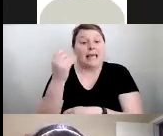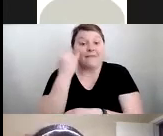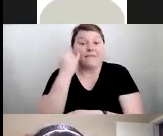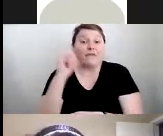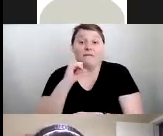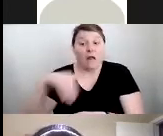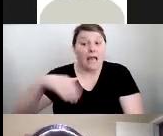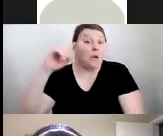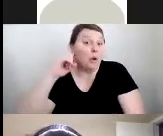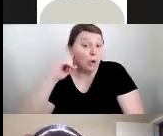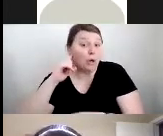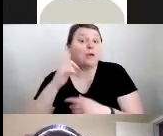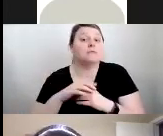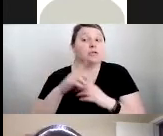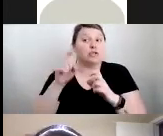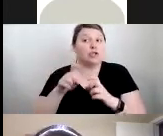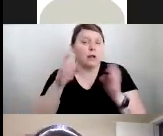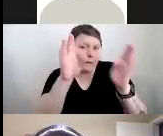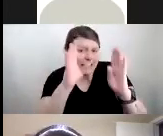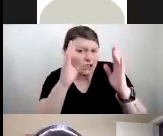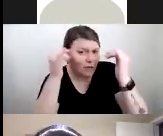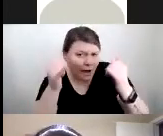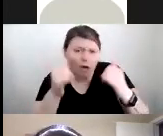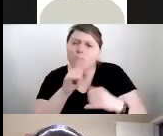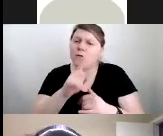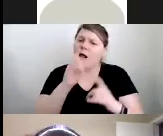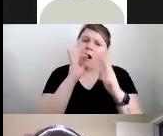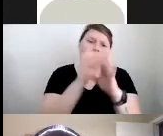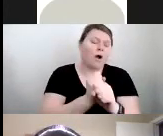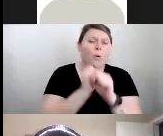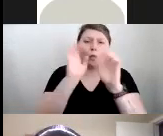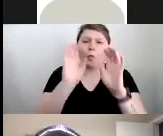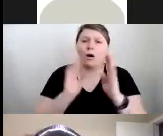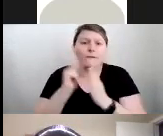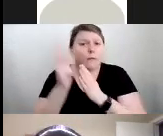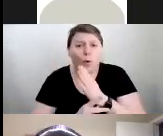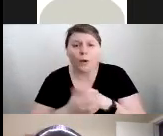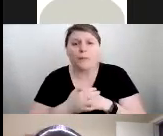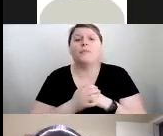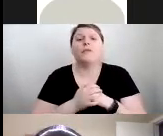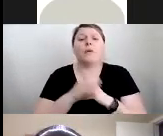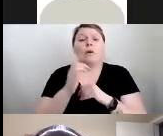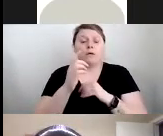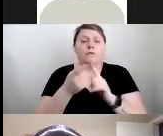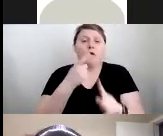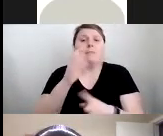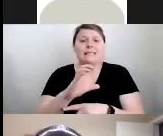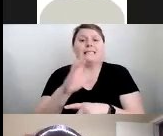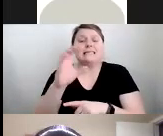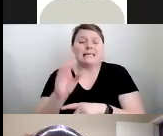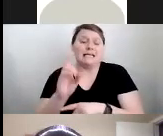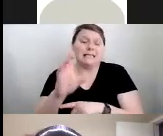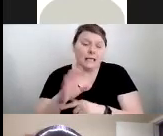of, perk up now, because it's a fascinating, a fabulous program based out of the CDC.